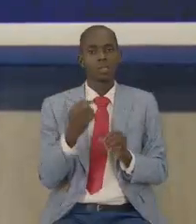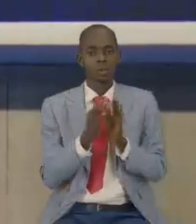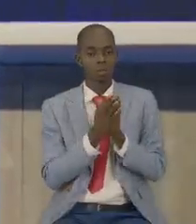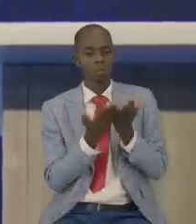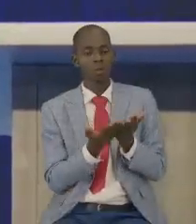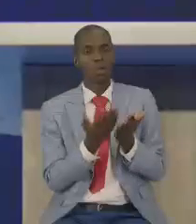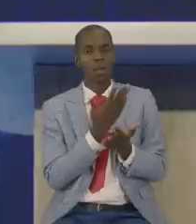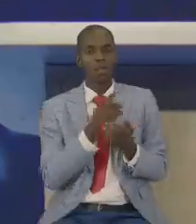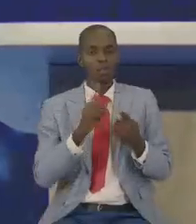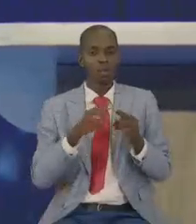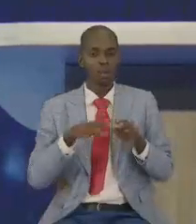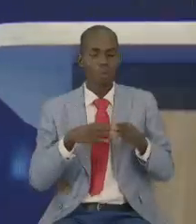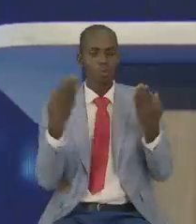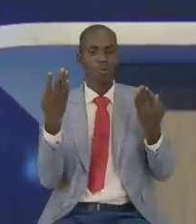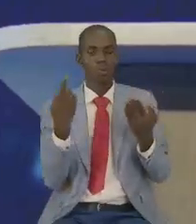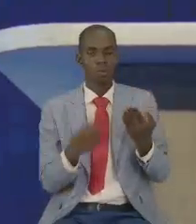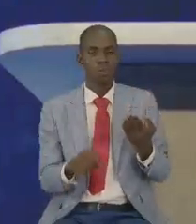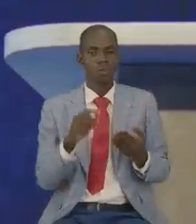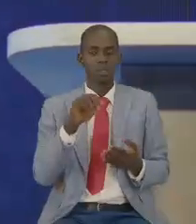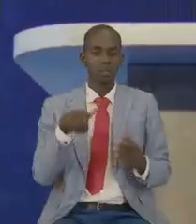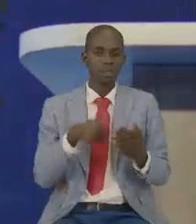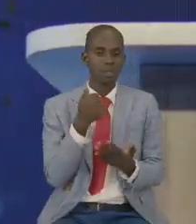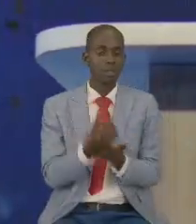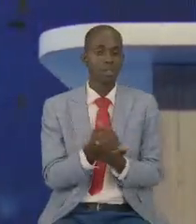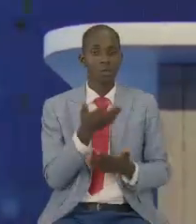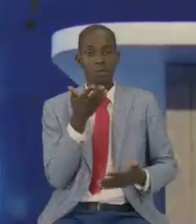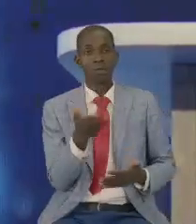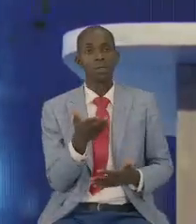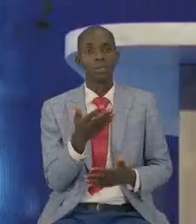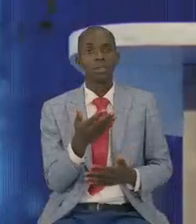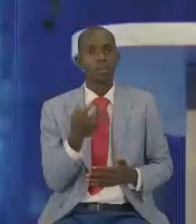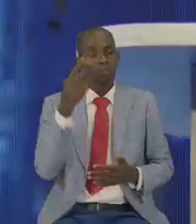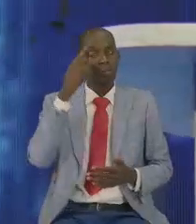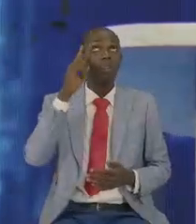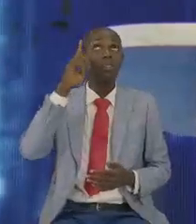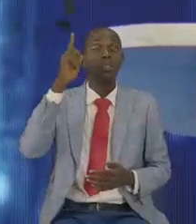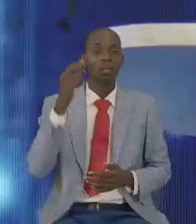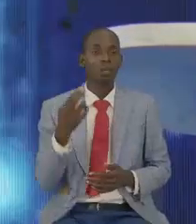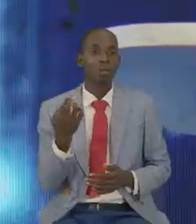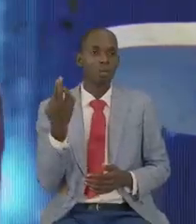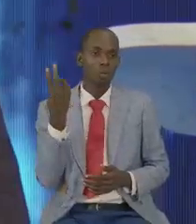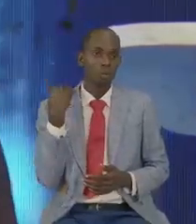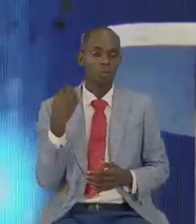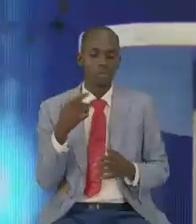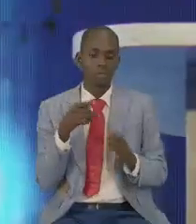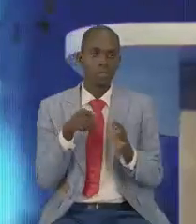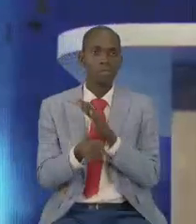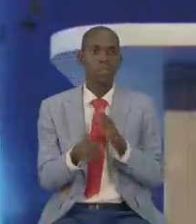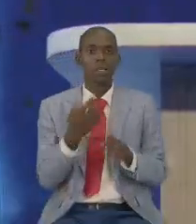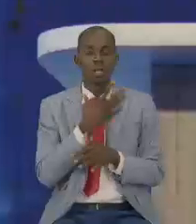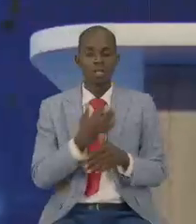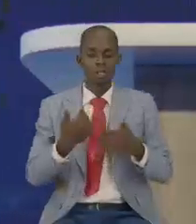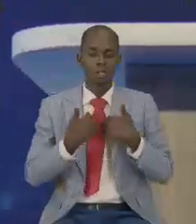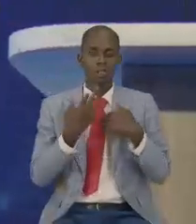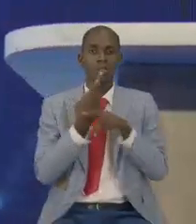thou wast slain and hast redeemed us to God by thy